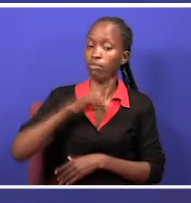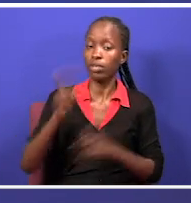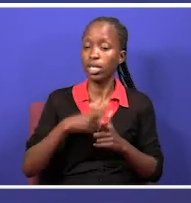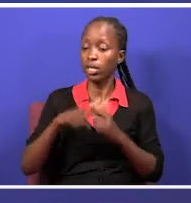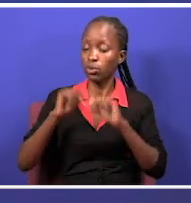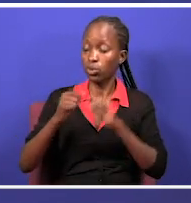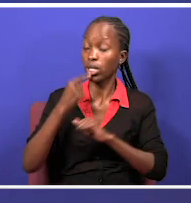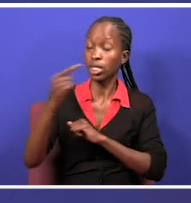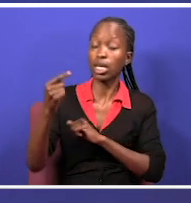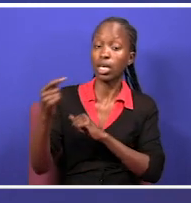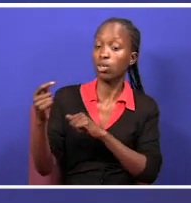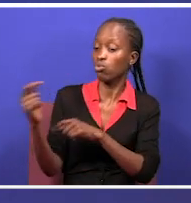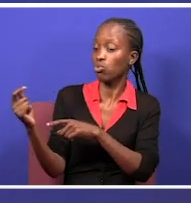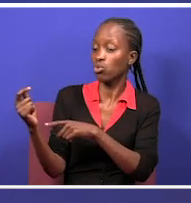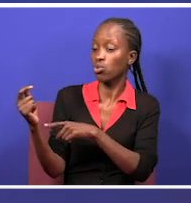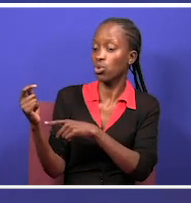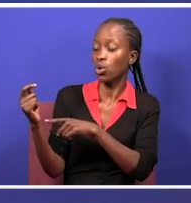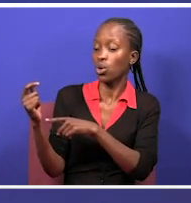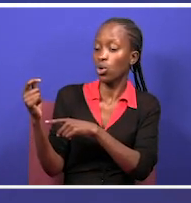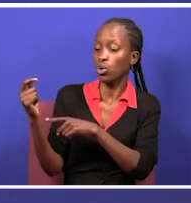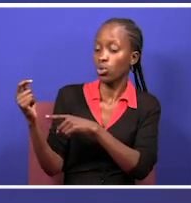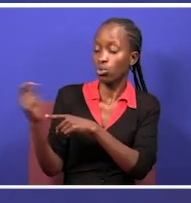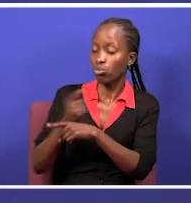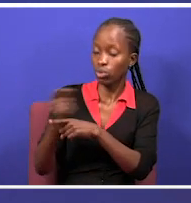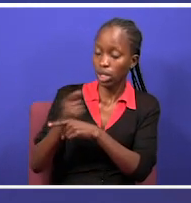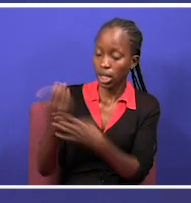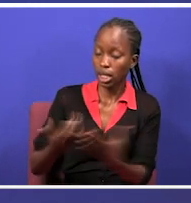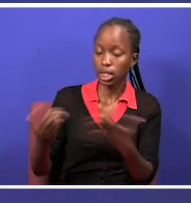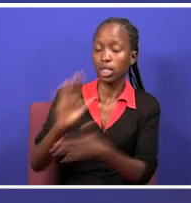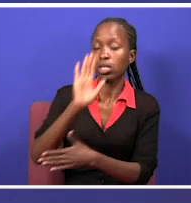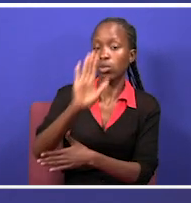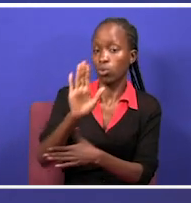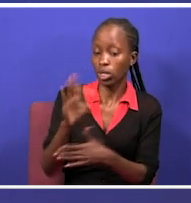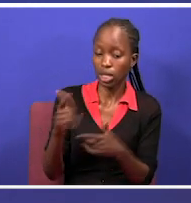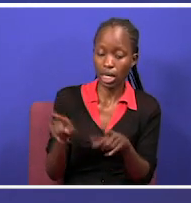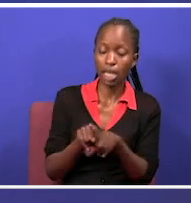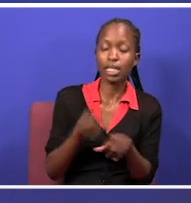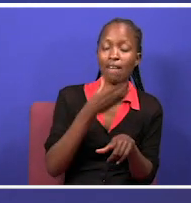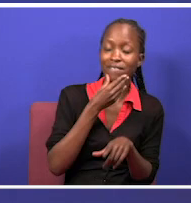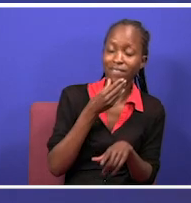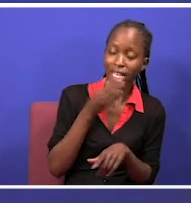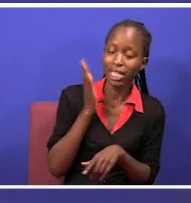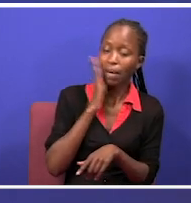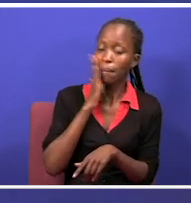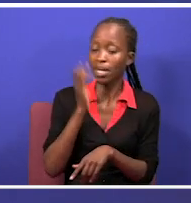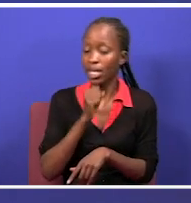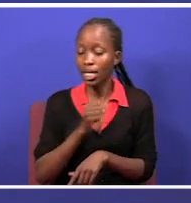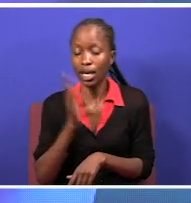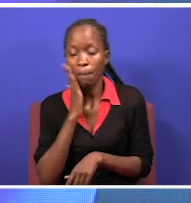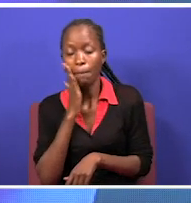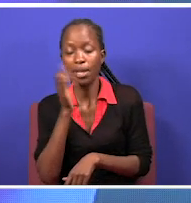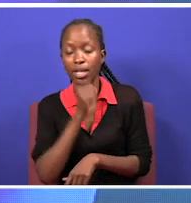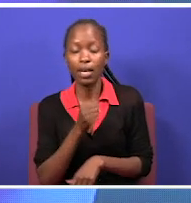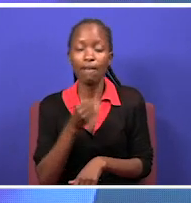did my part. As a dad, as a grandpa, as a mom, as a grandma,